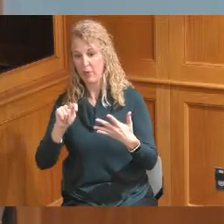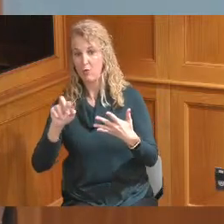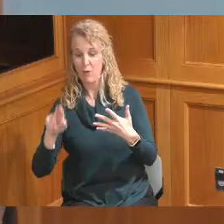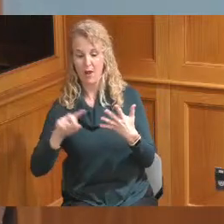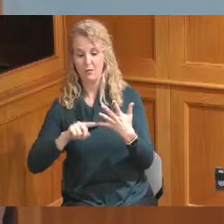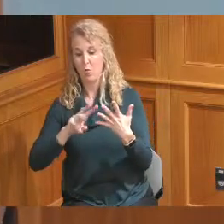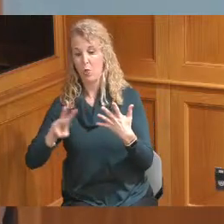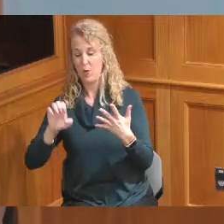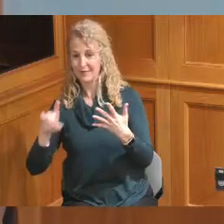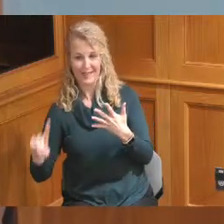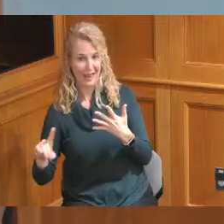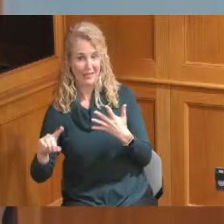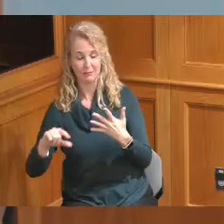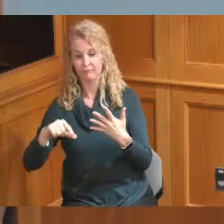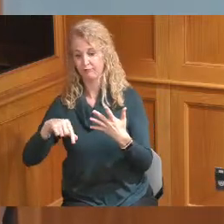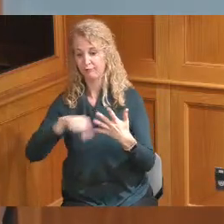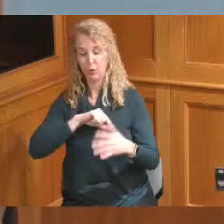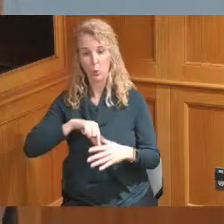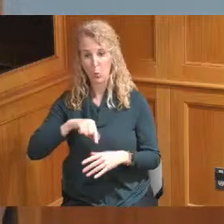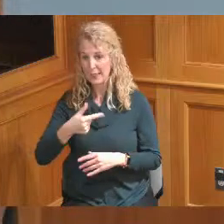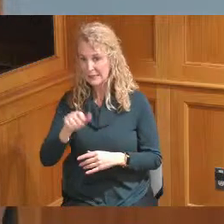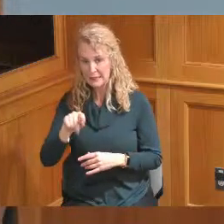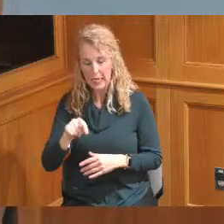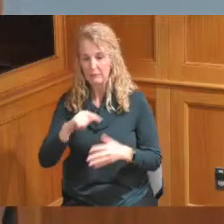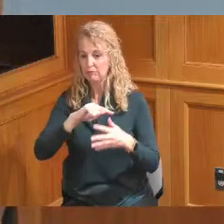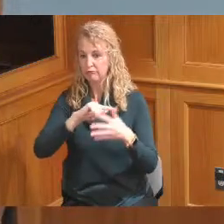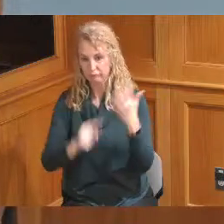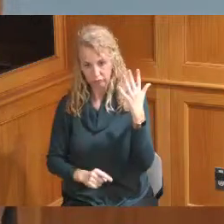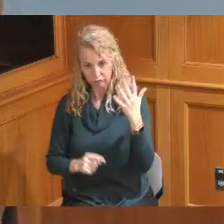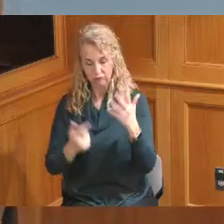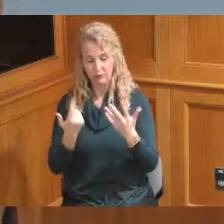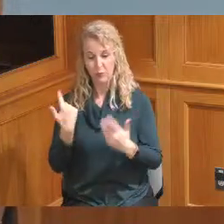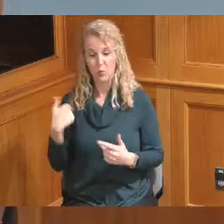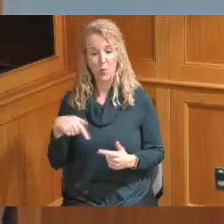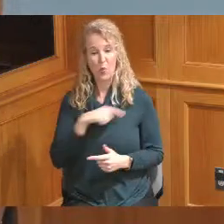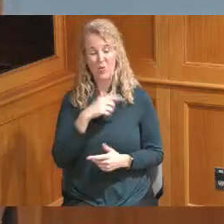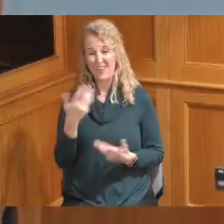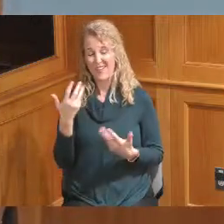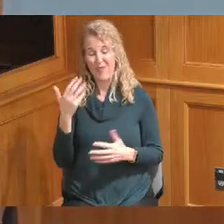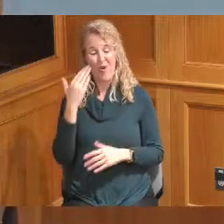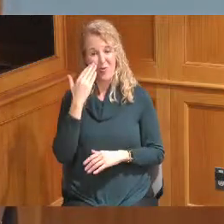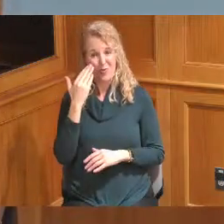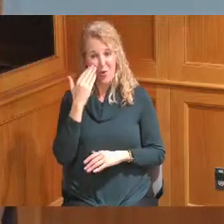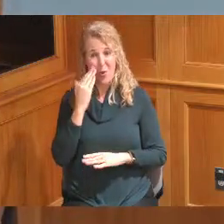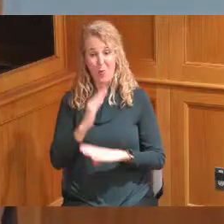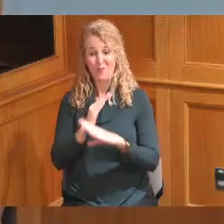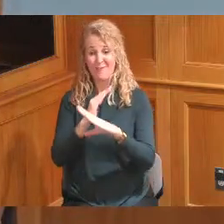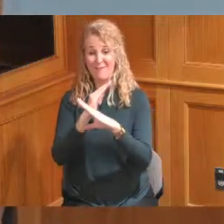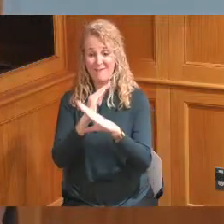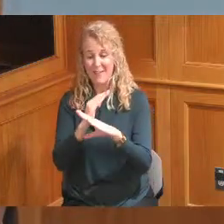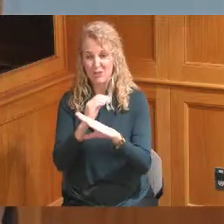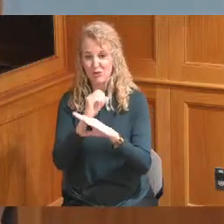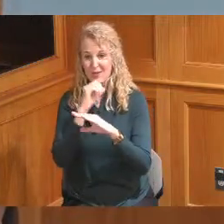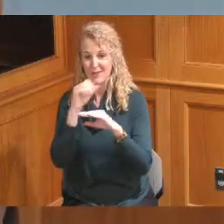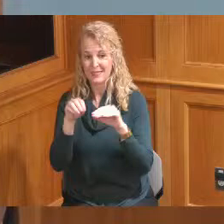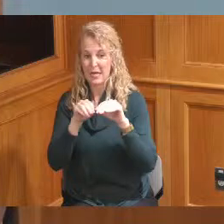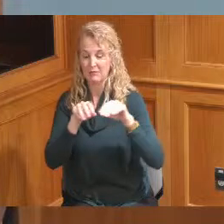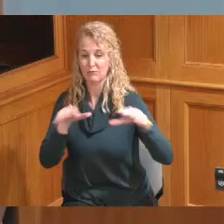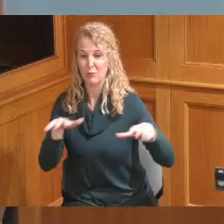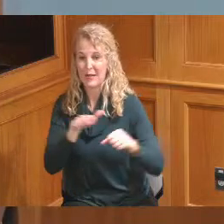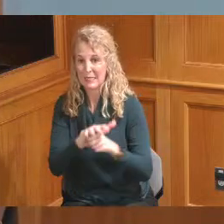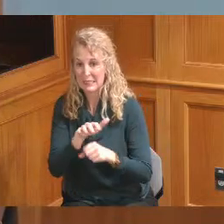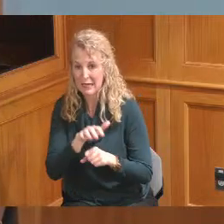End, and Queensgate. We all know and understand that prevention is not getting nearly as much attention as